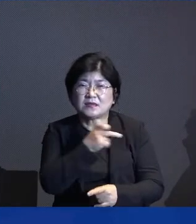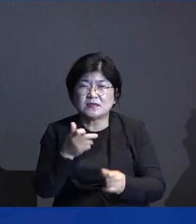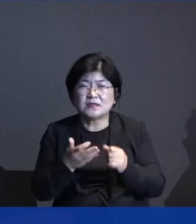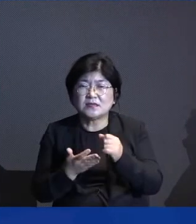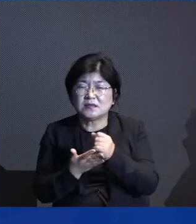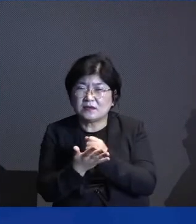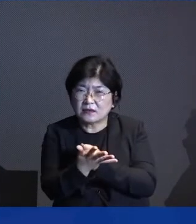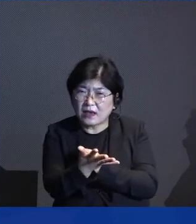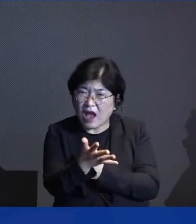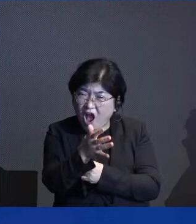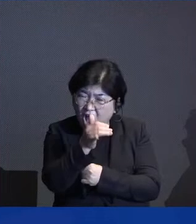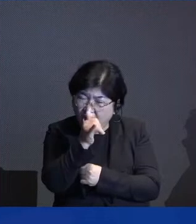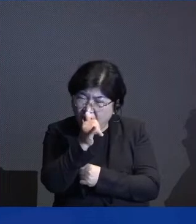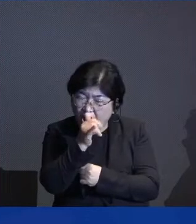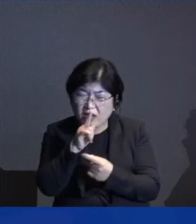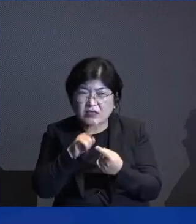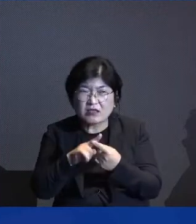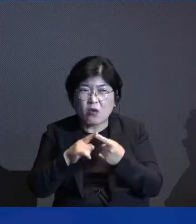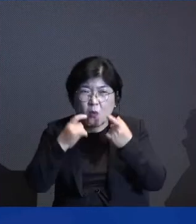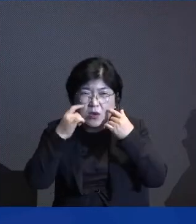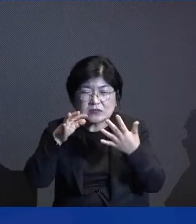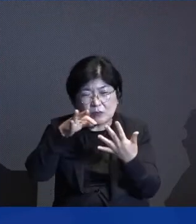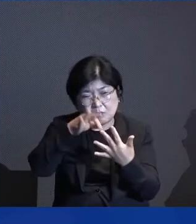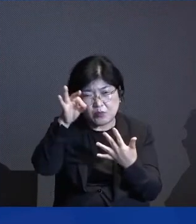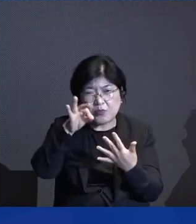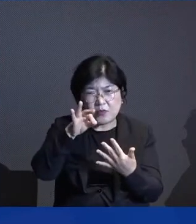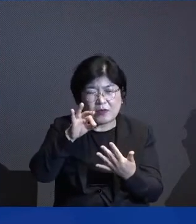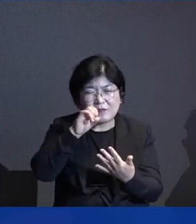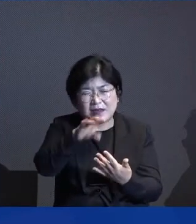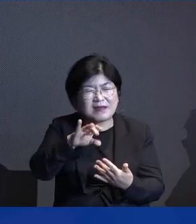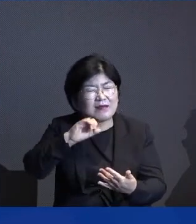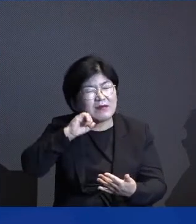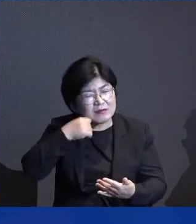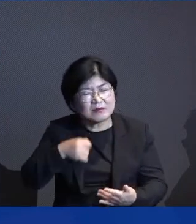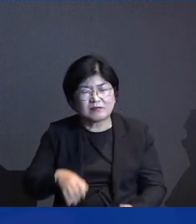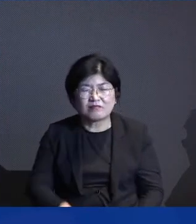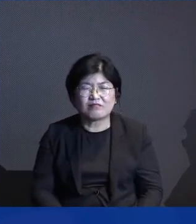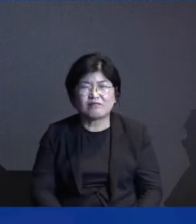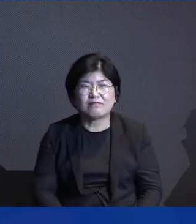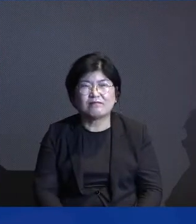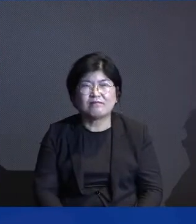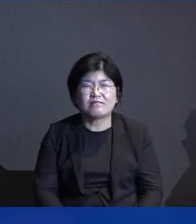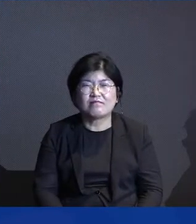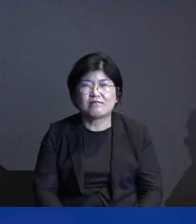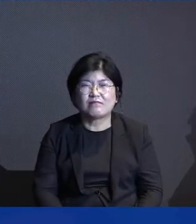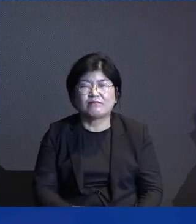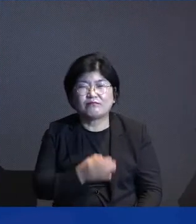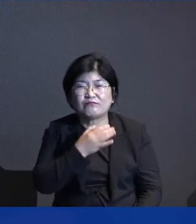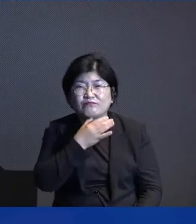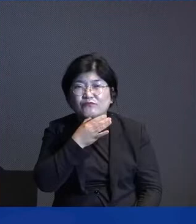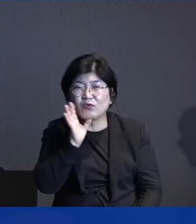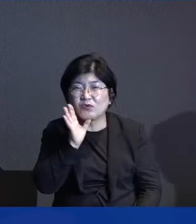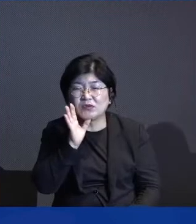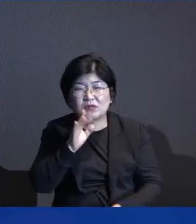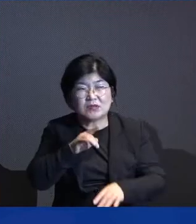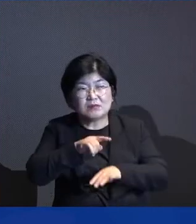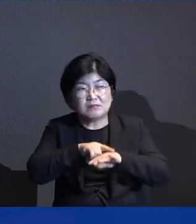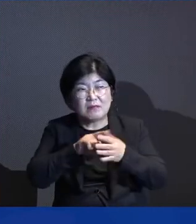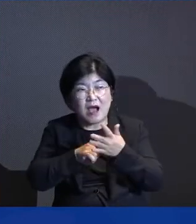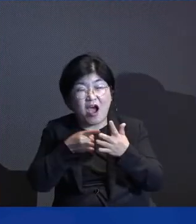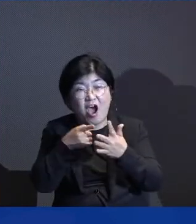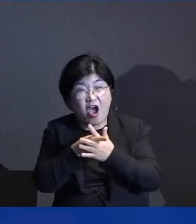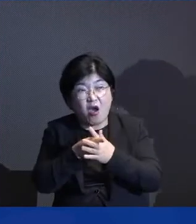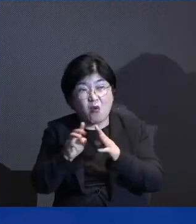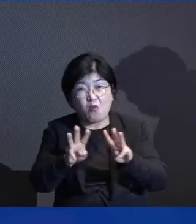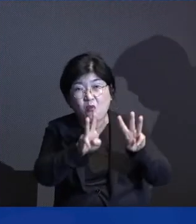aging population and positive psychology psychological well-being of older adults, because each country